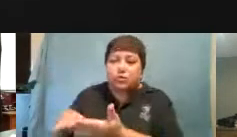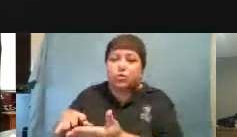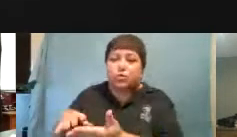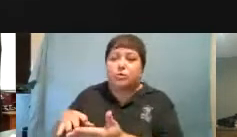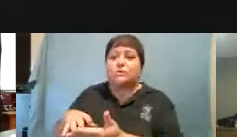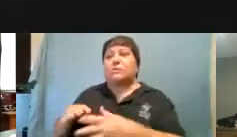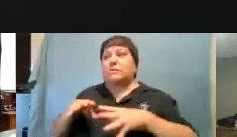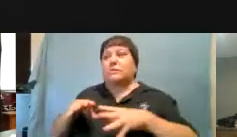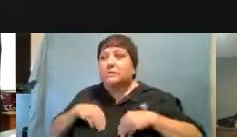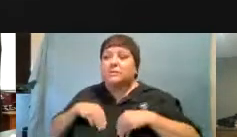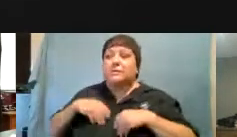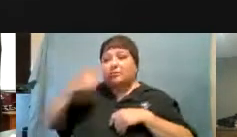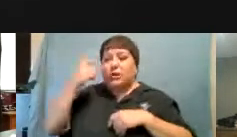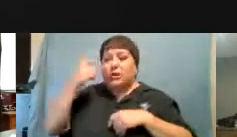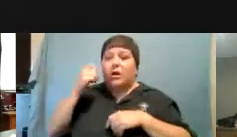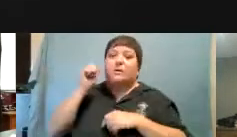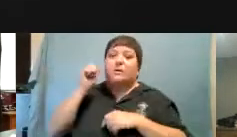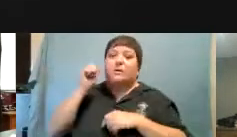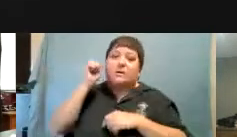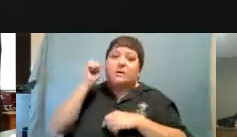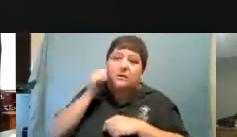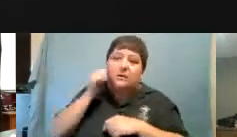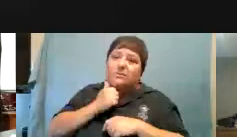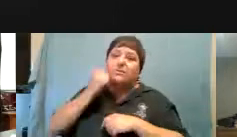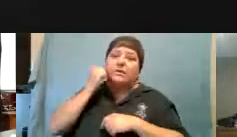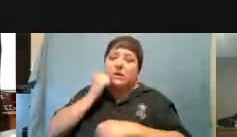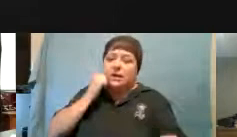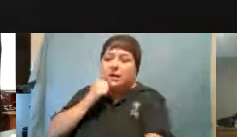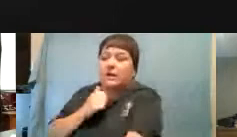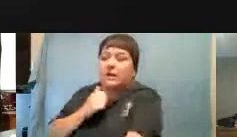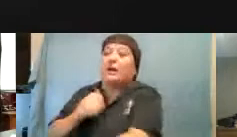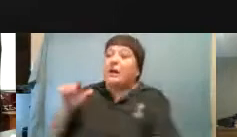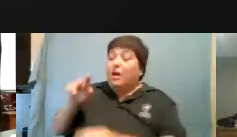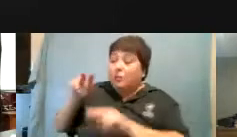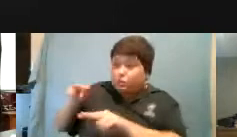are they going, and often school is their safe haven, so